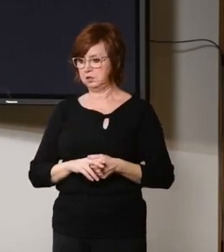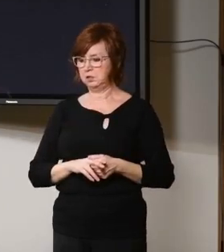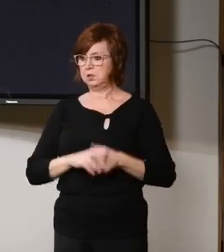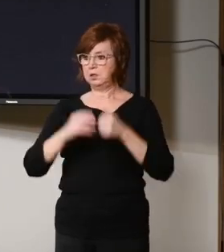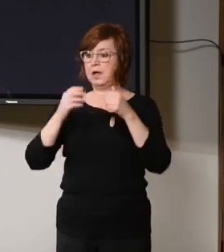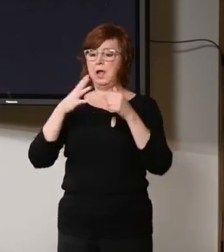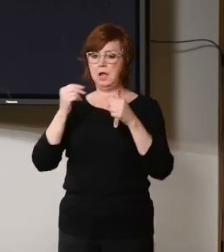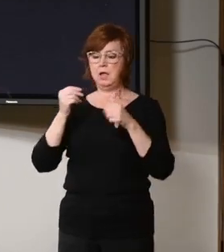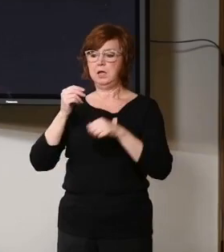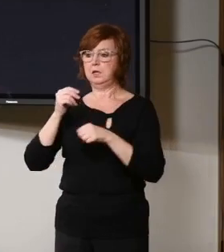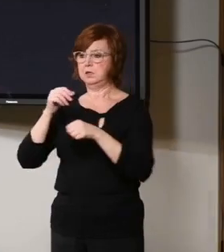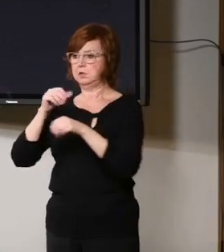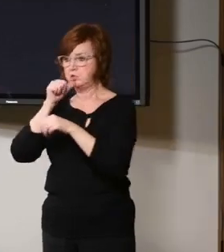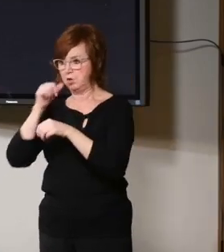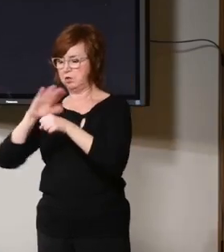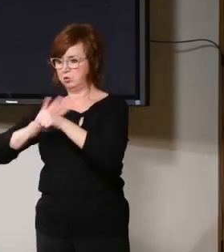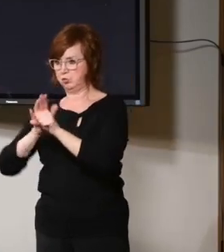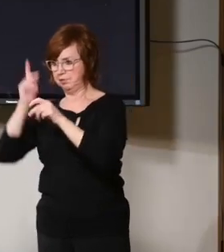non-COVID patients?